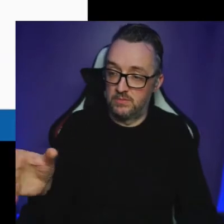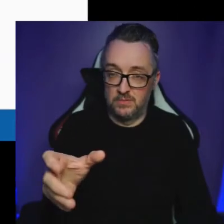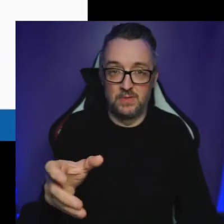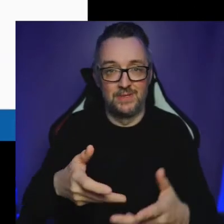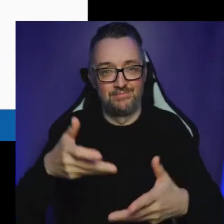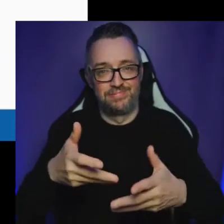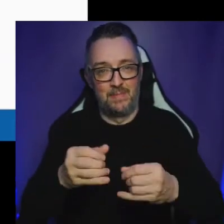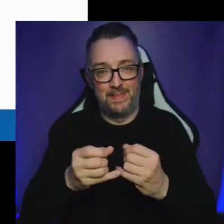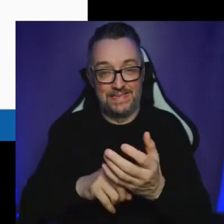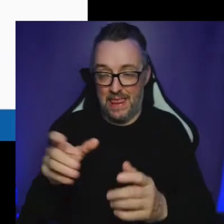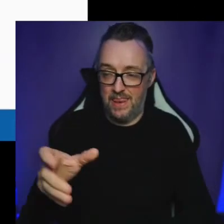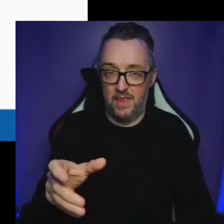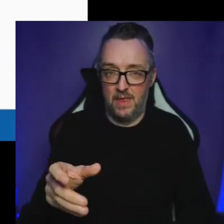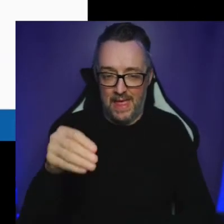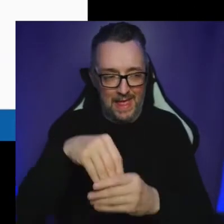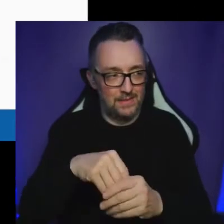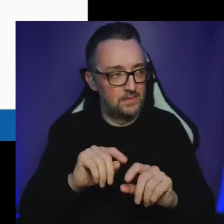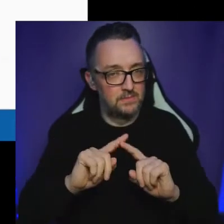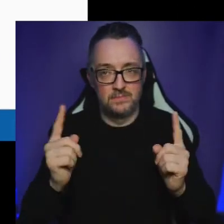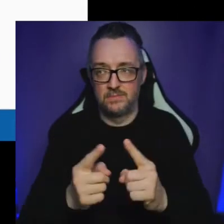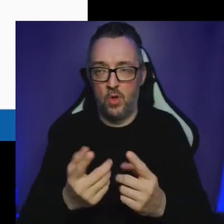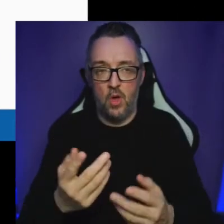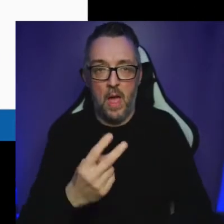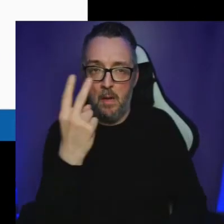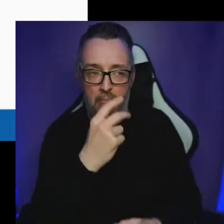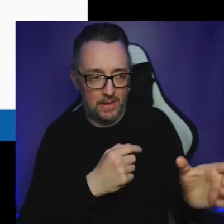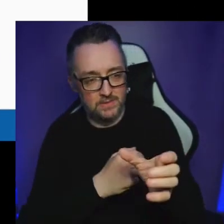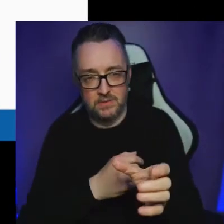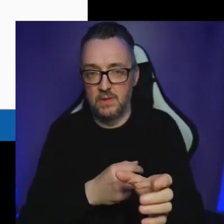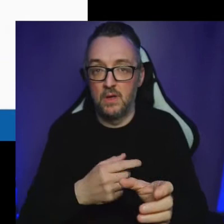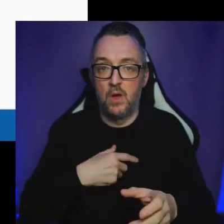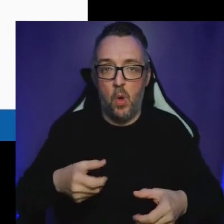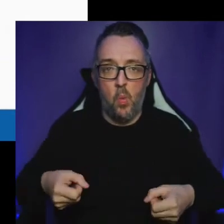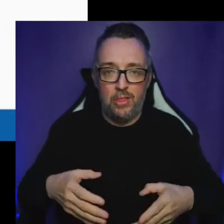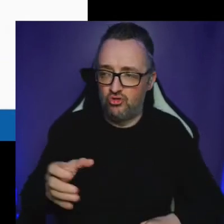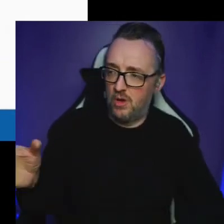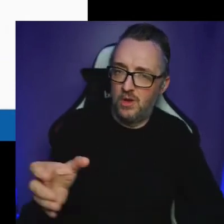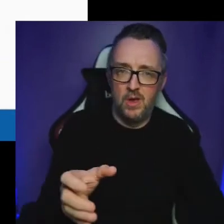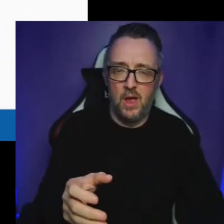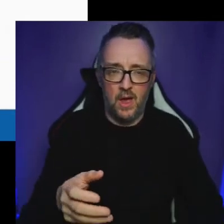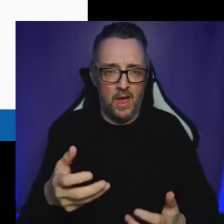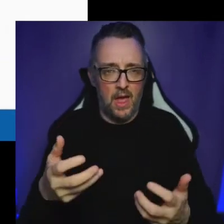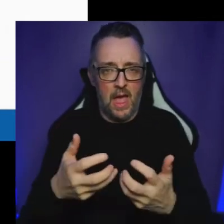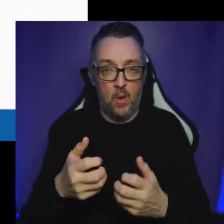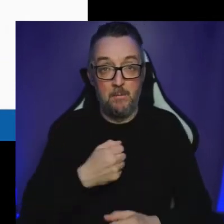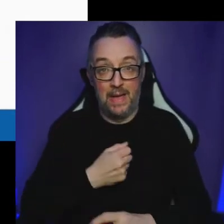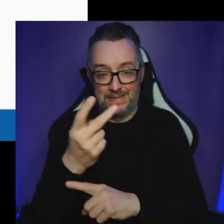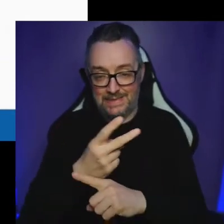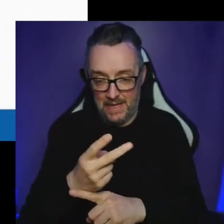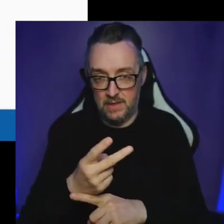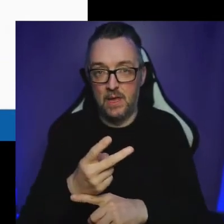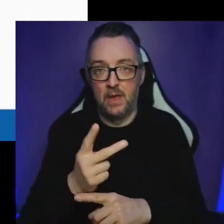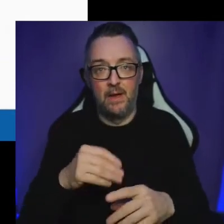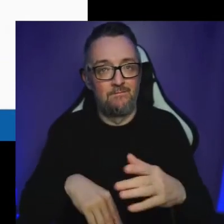space, someone who is blind into this space, someone who is a wheelchair user in the space? How do I make sure my design activities can